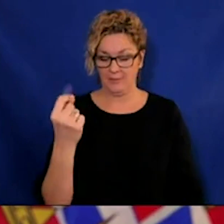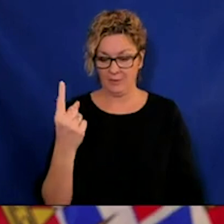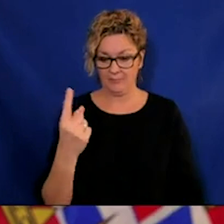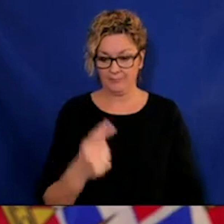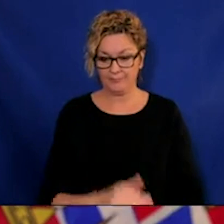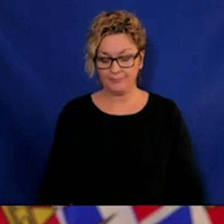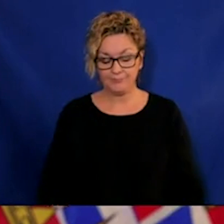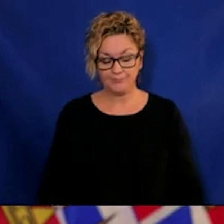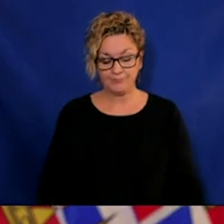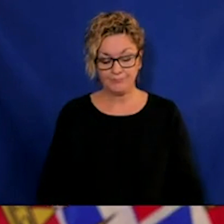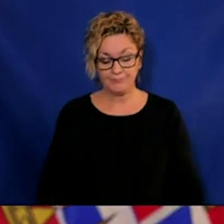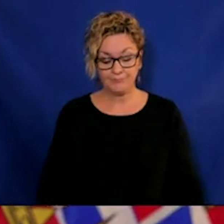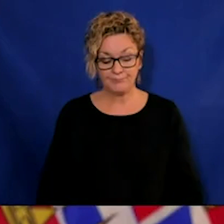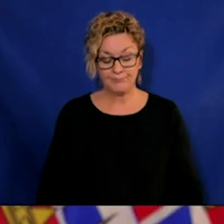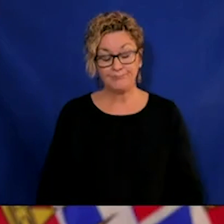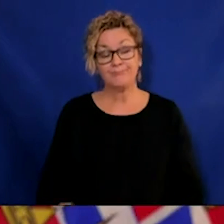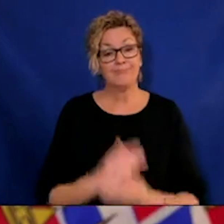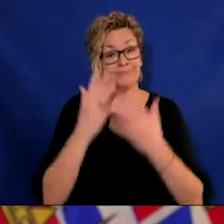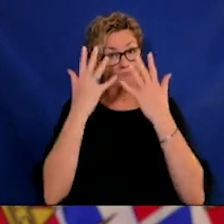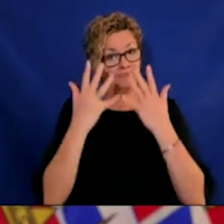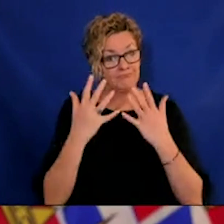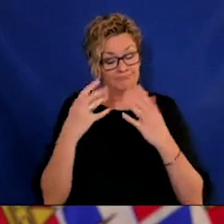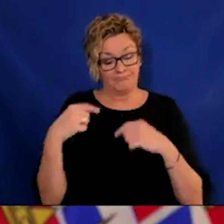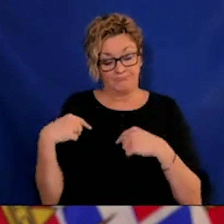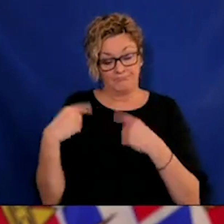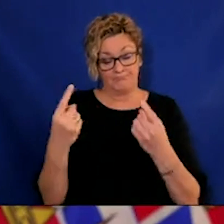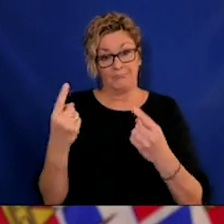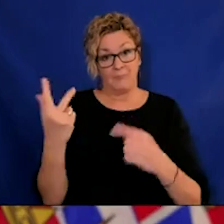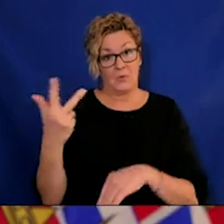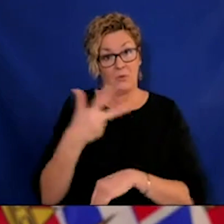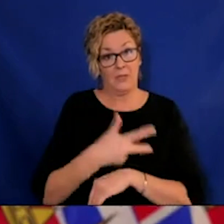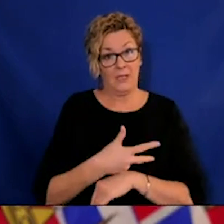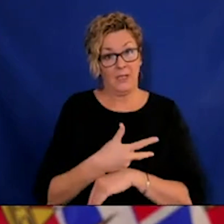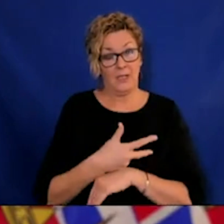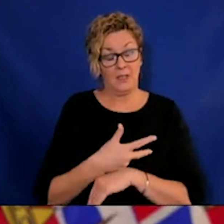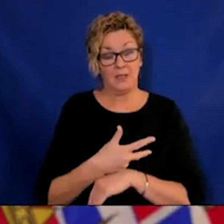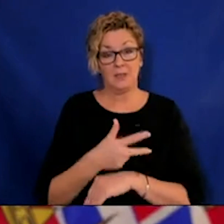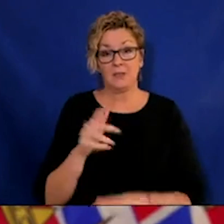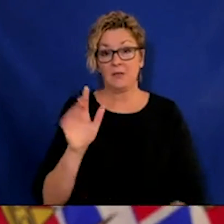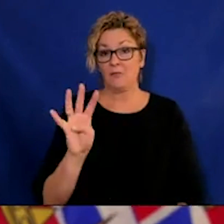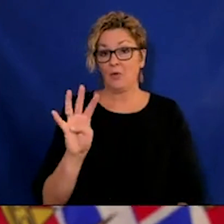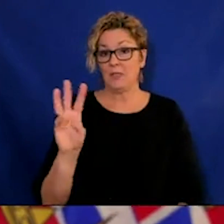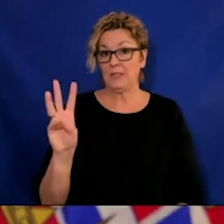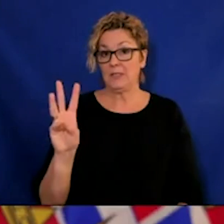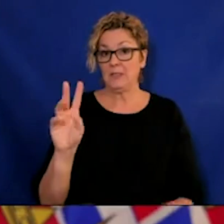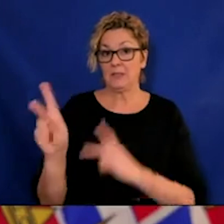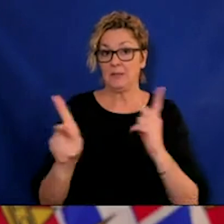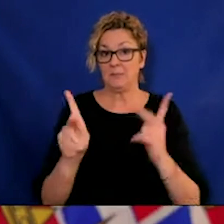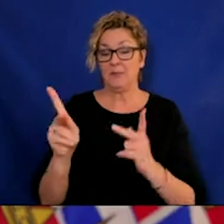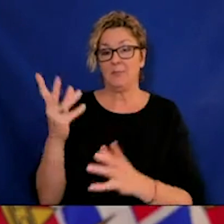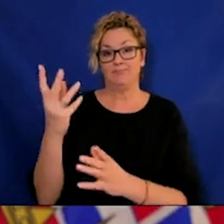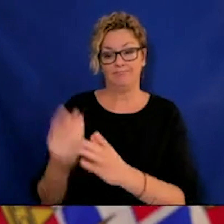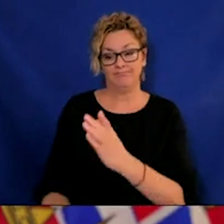in British Columbia, which is the highest number we have ever had.